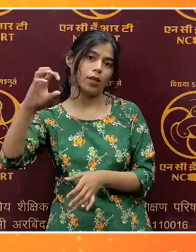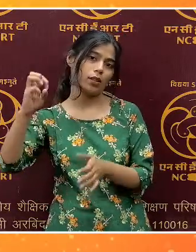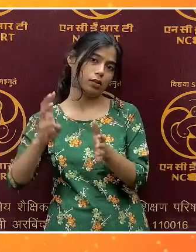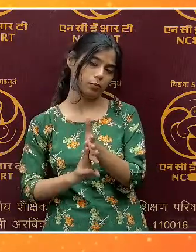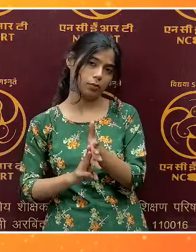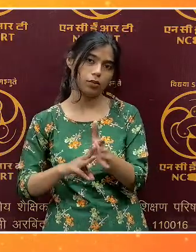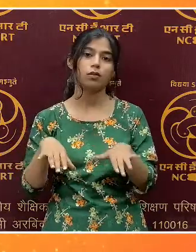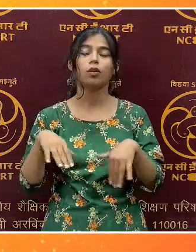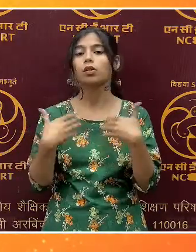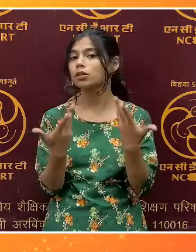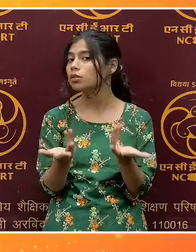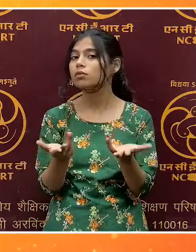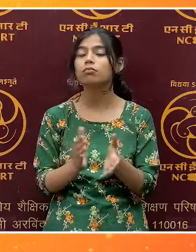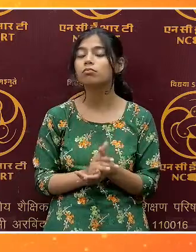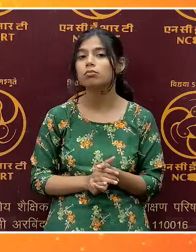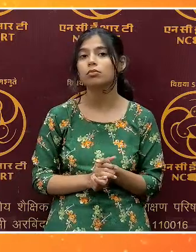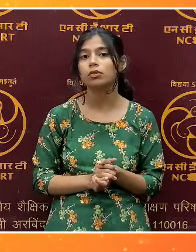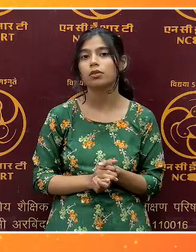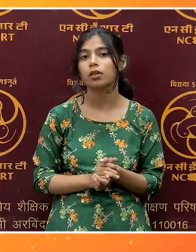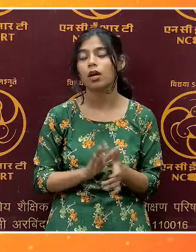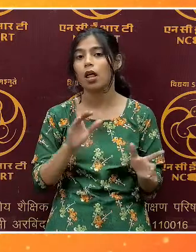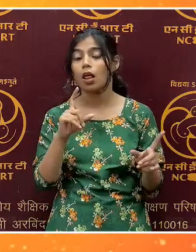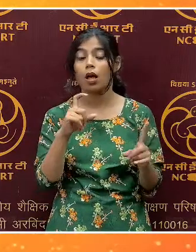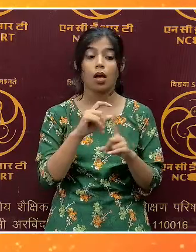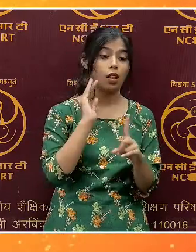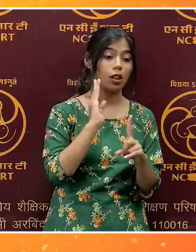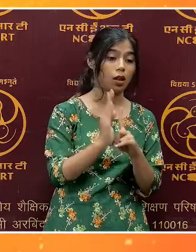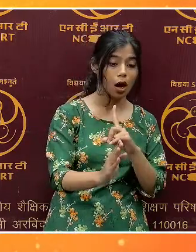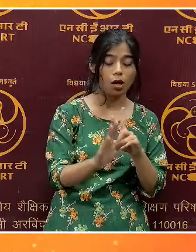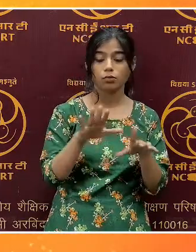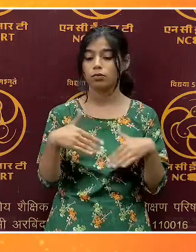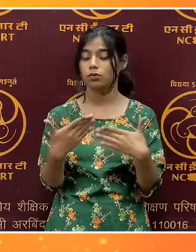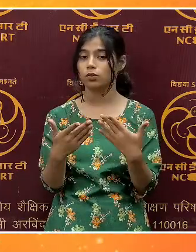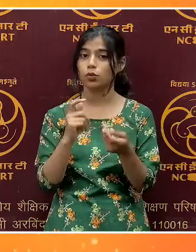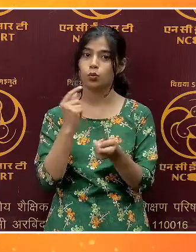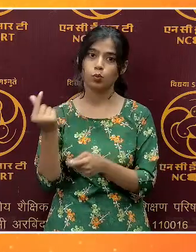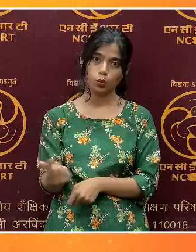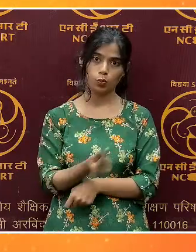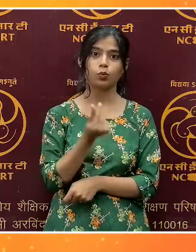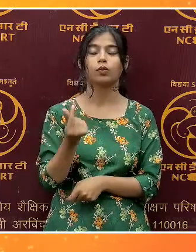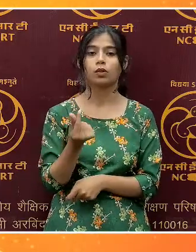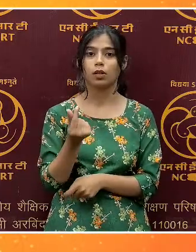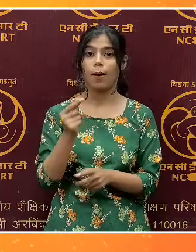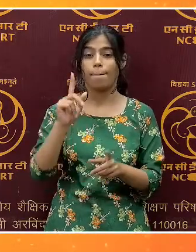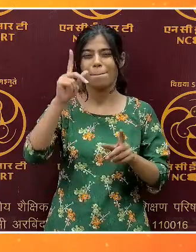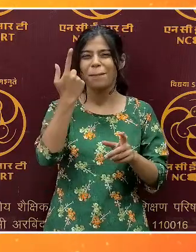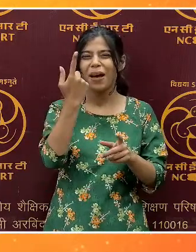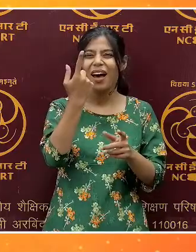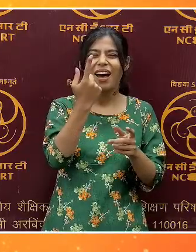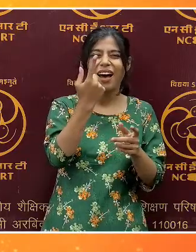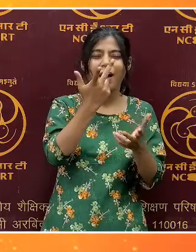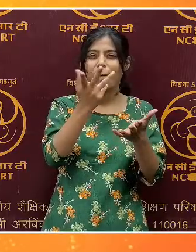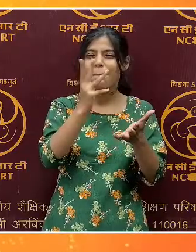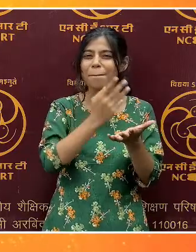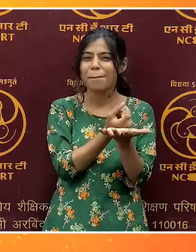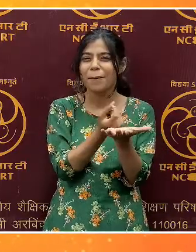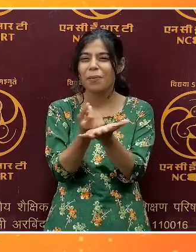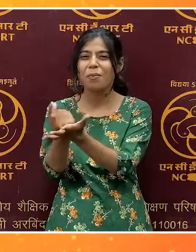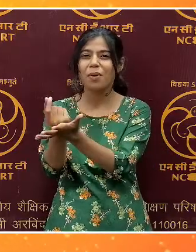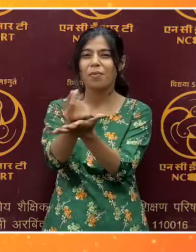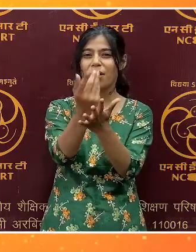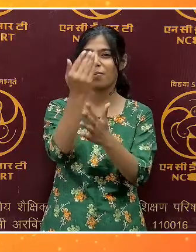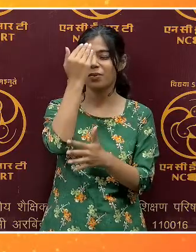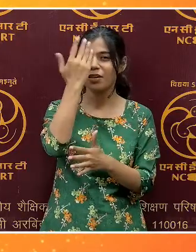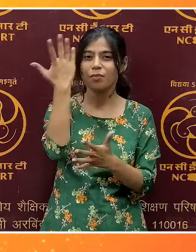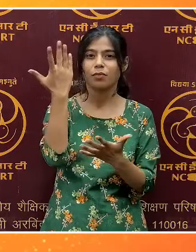we also have conventional directions which we use in the maps. So, yes, absolutely. Right. I was about to say